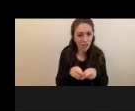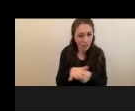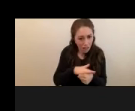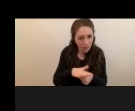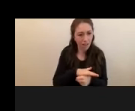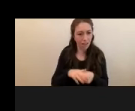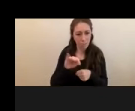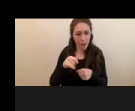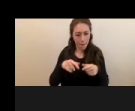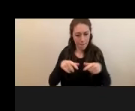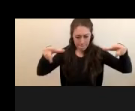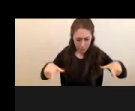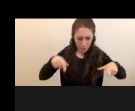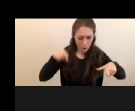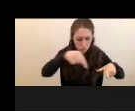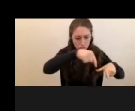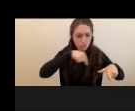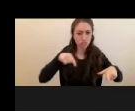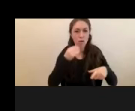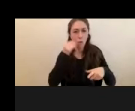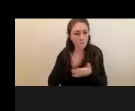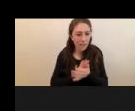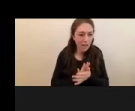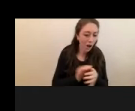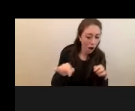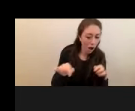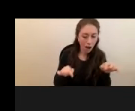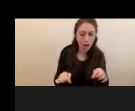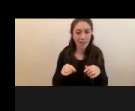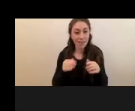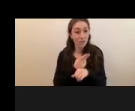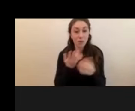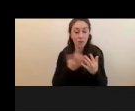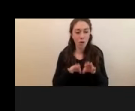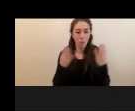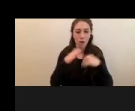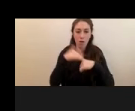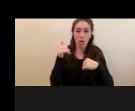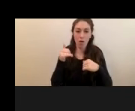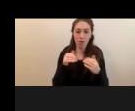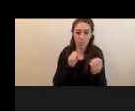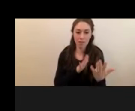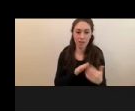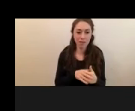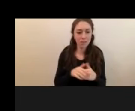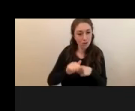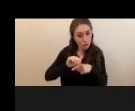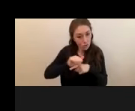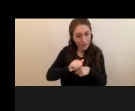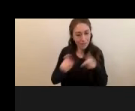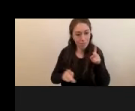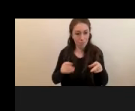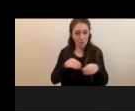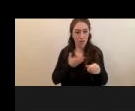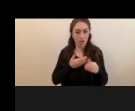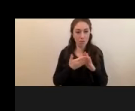home movies and oral histories from the region using an open call method and training people in our community to become stewards of the